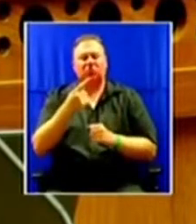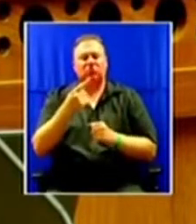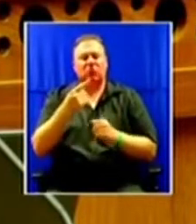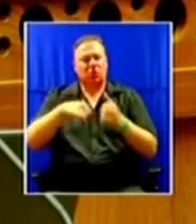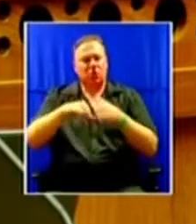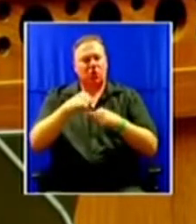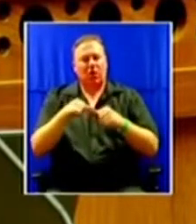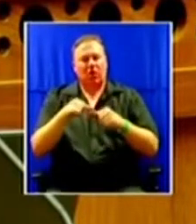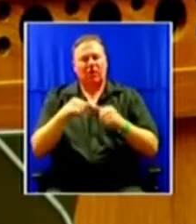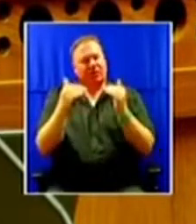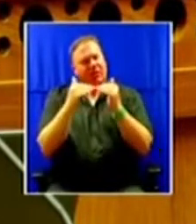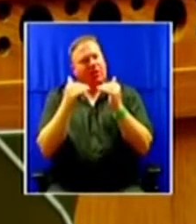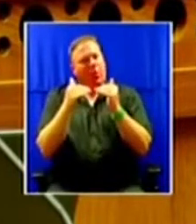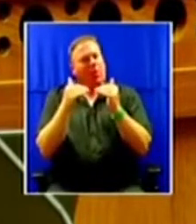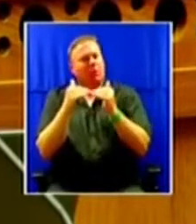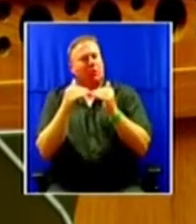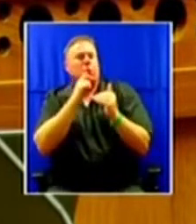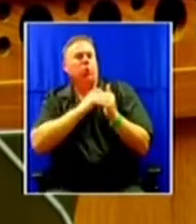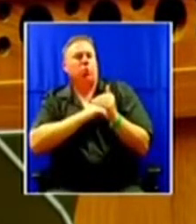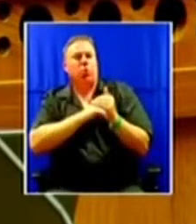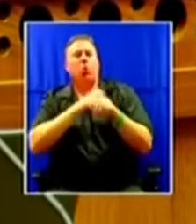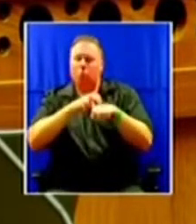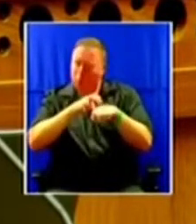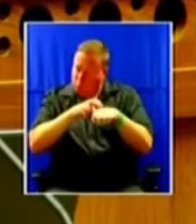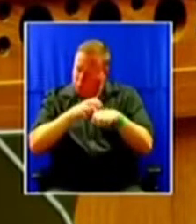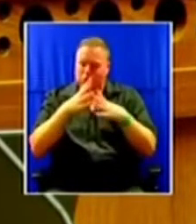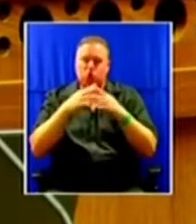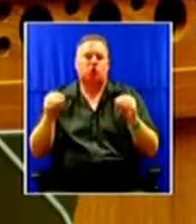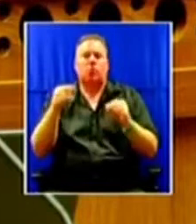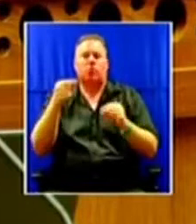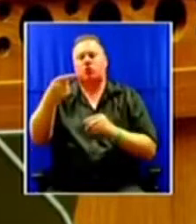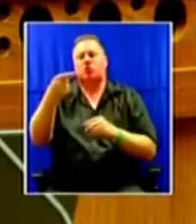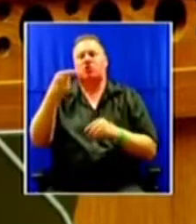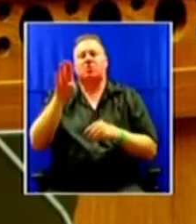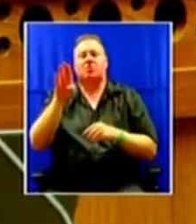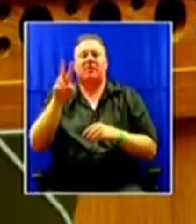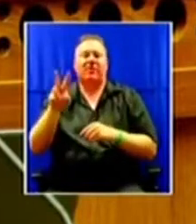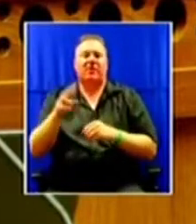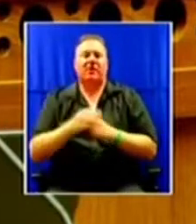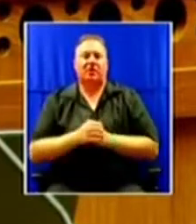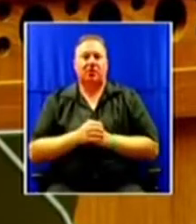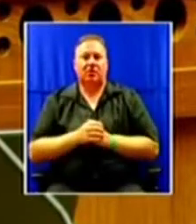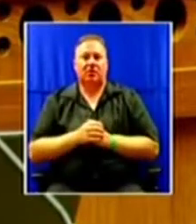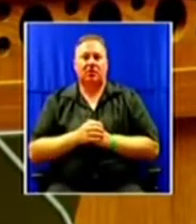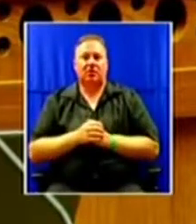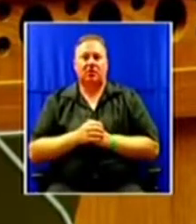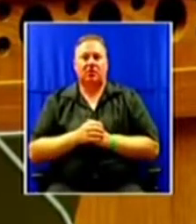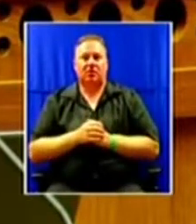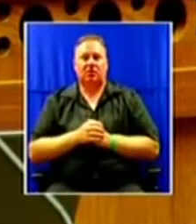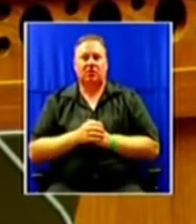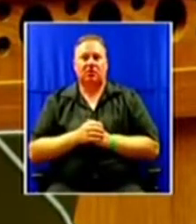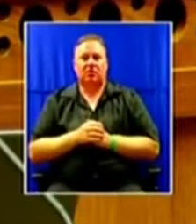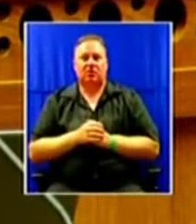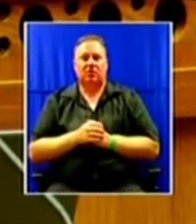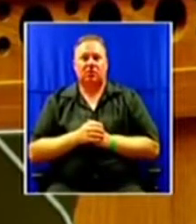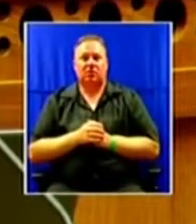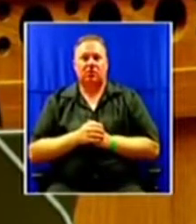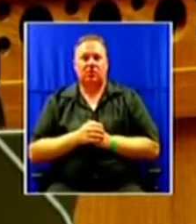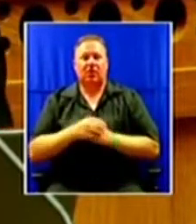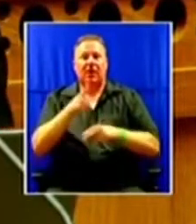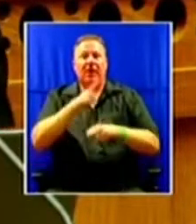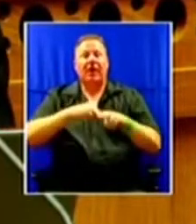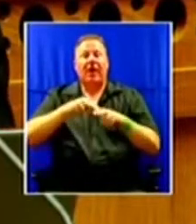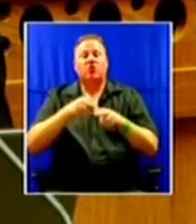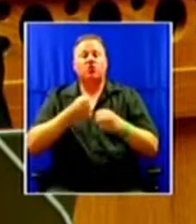in equality and non-sexism. When I launched the National Strategic Plan on Gender-Based